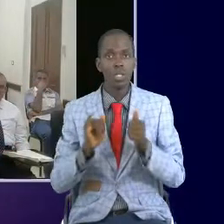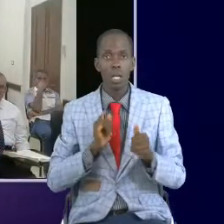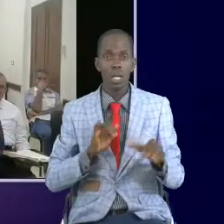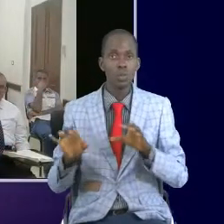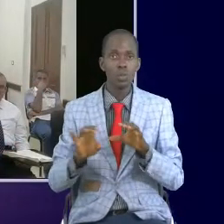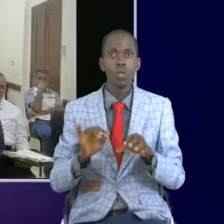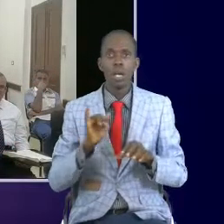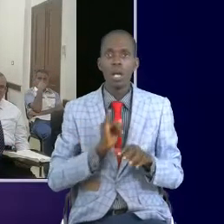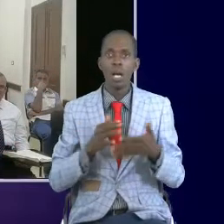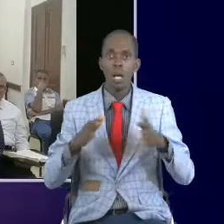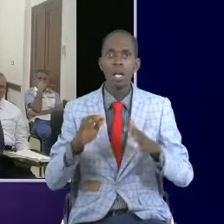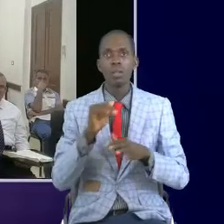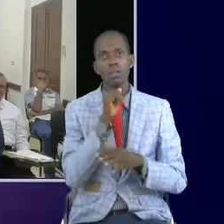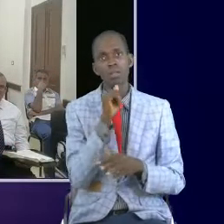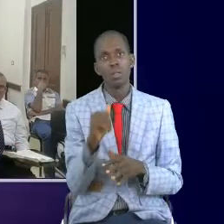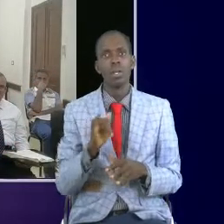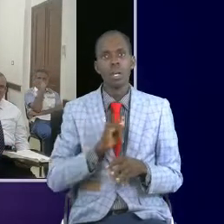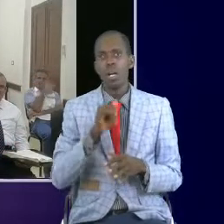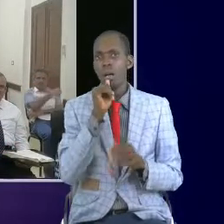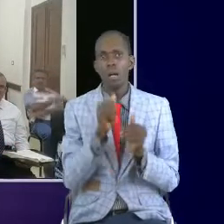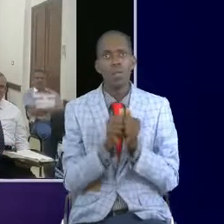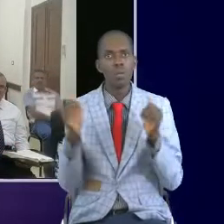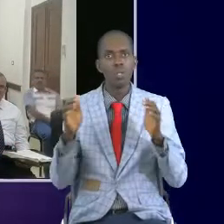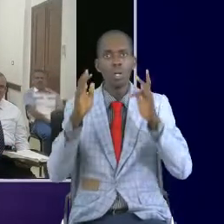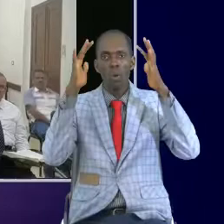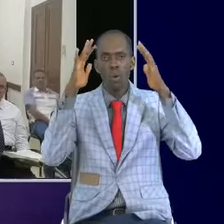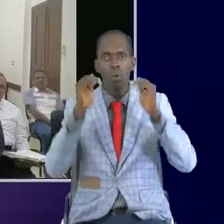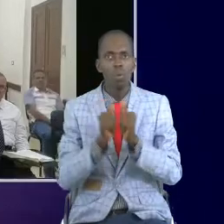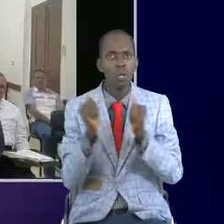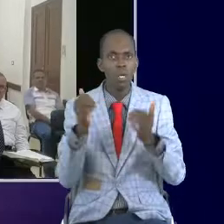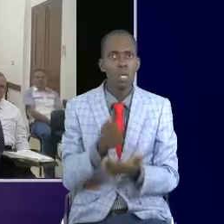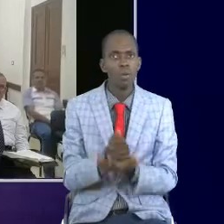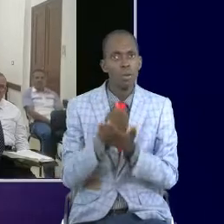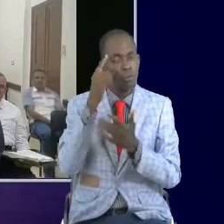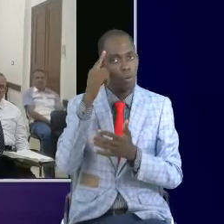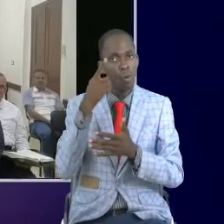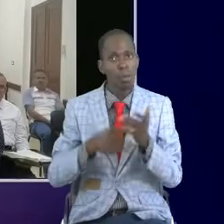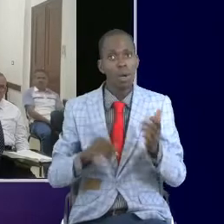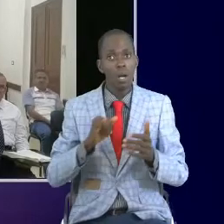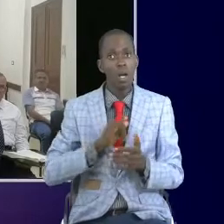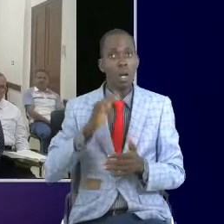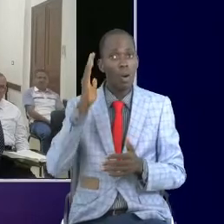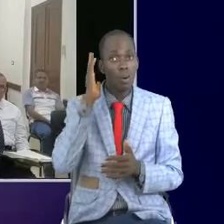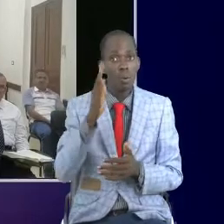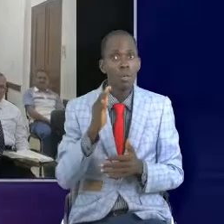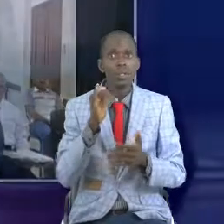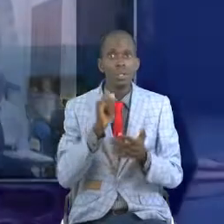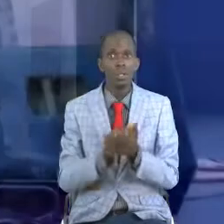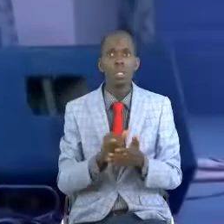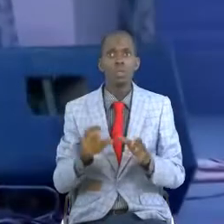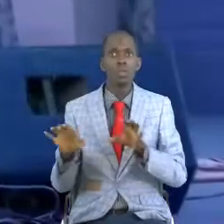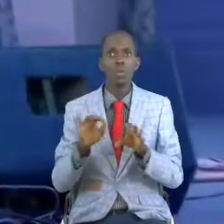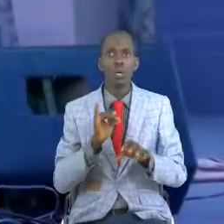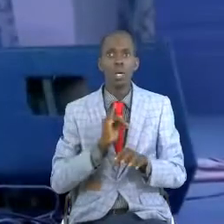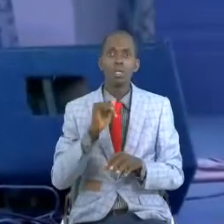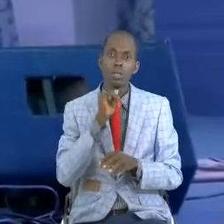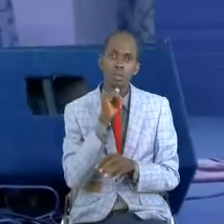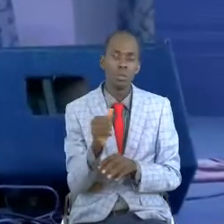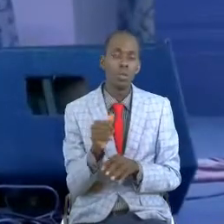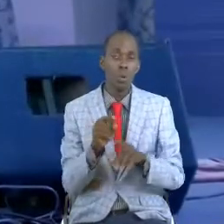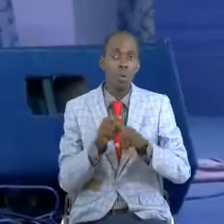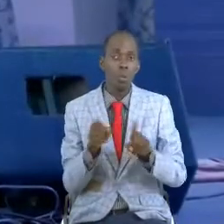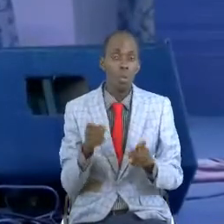helpless i'm hopeless for what i would that do i know but what i